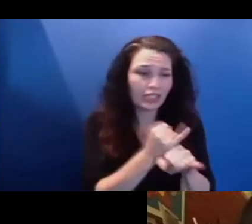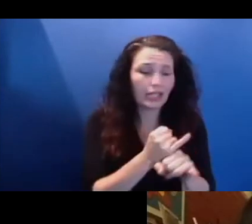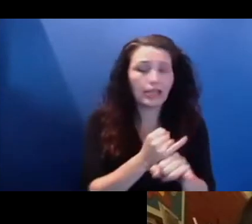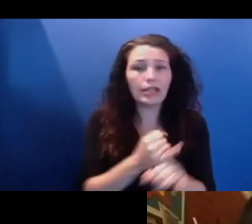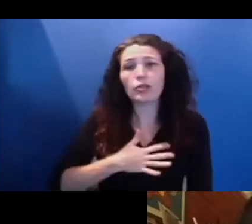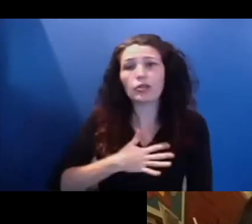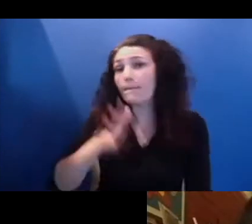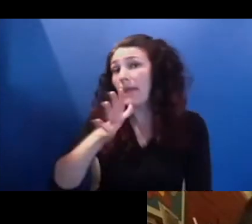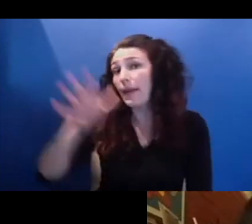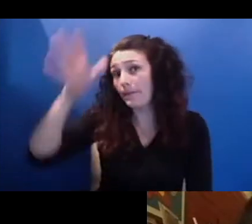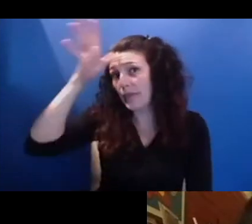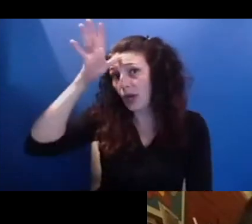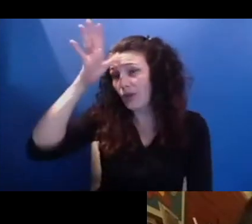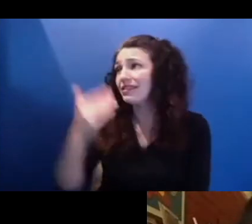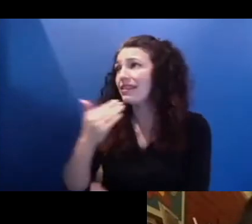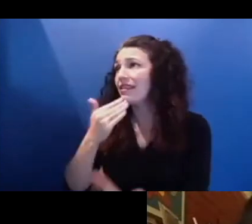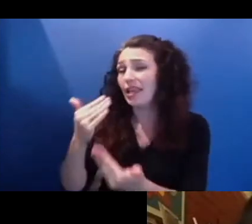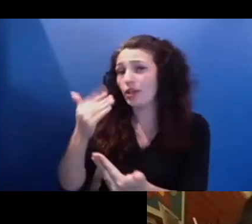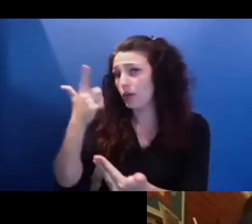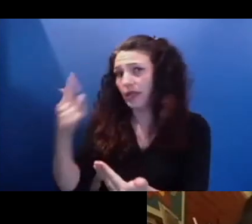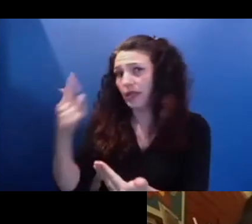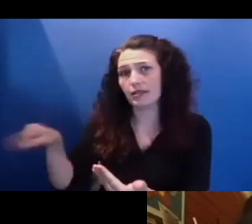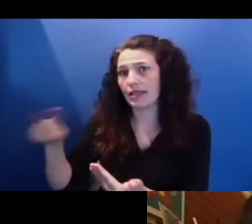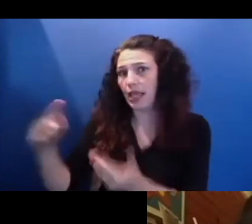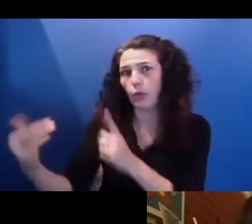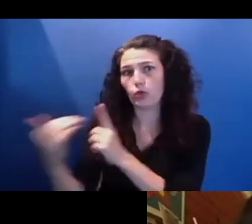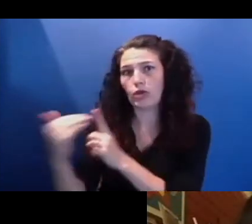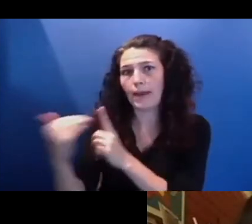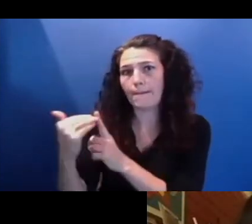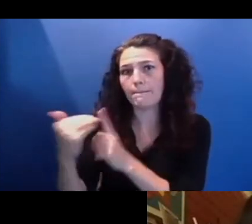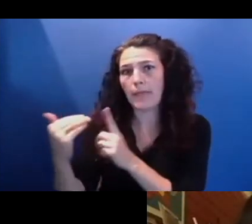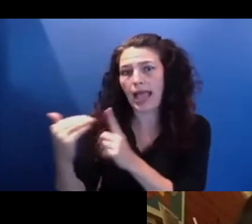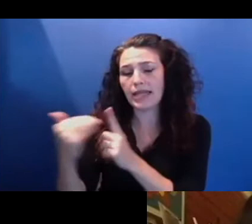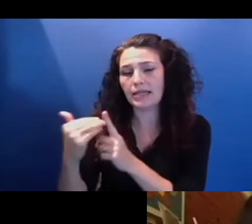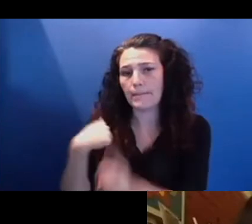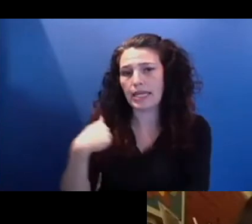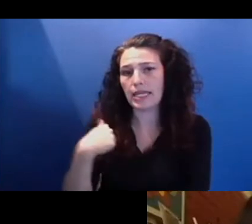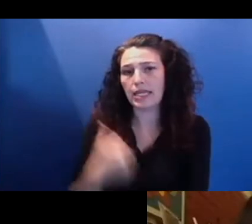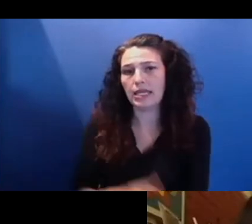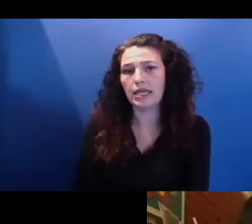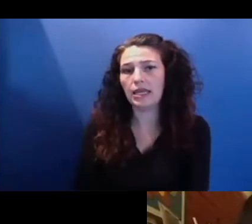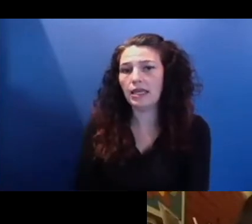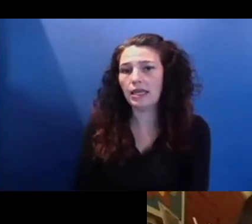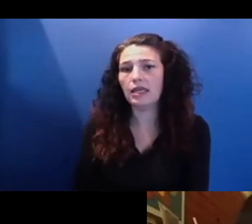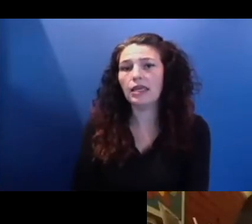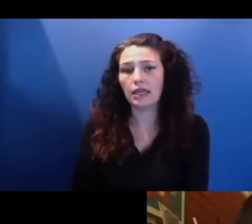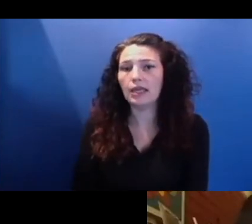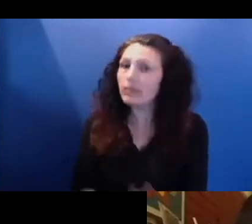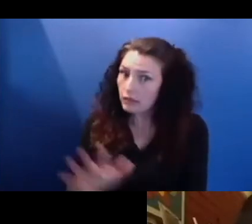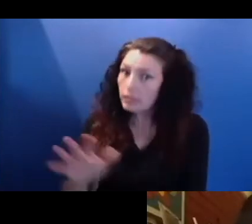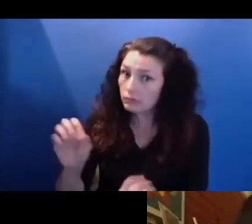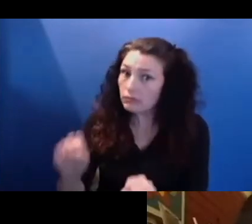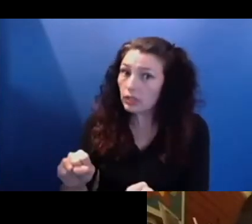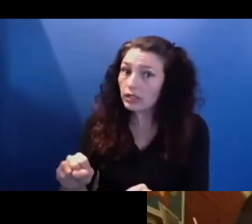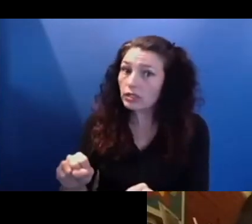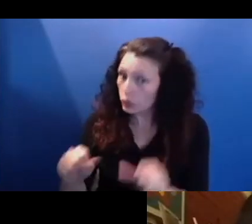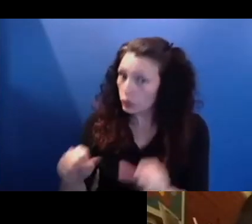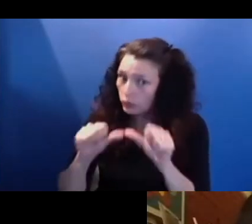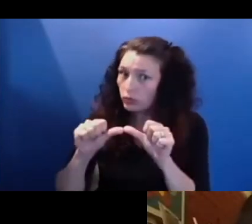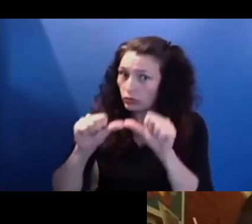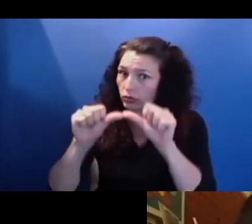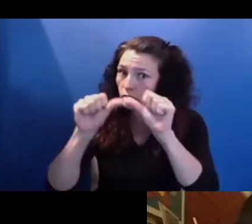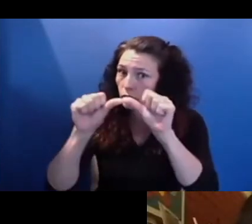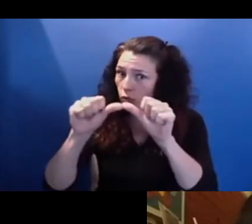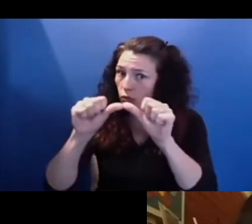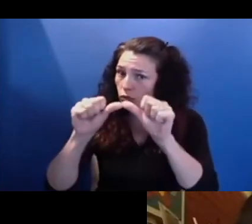Pacheco. My mother would always remind me, los milagros sí existen, miracles do exist. And my father would say, nada es imposible, nothing